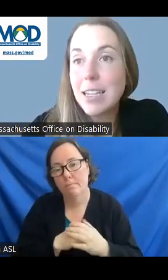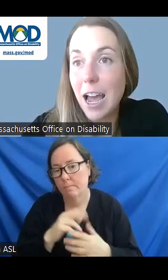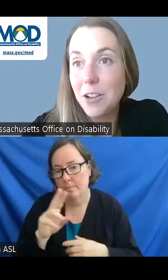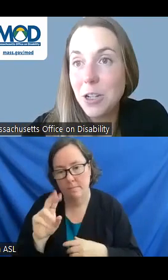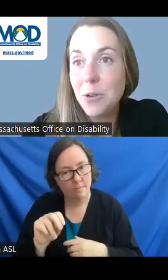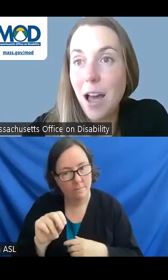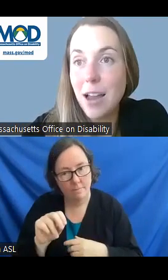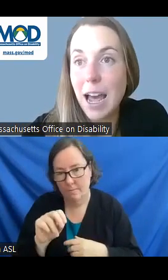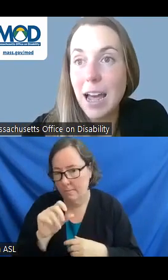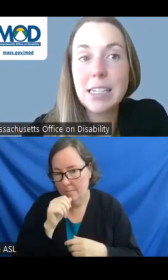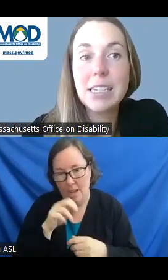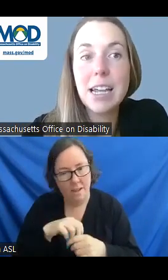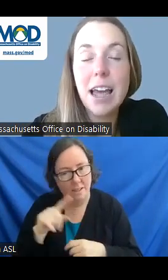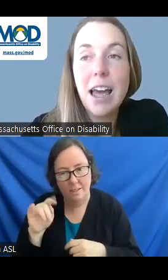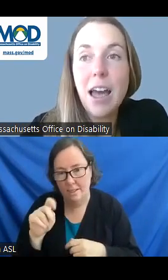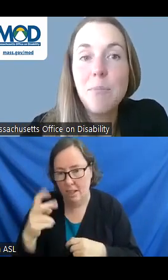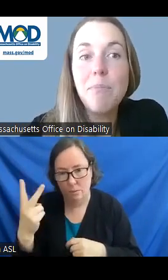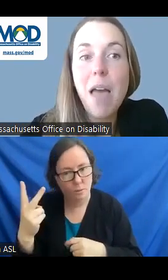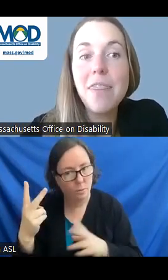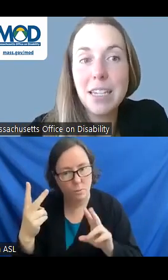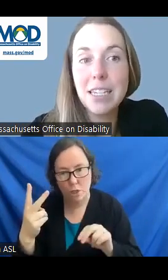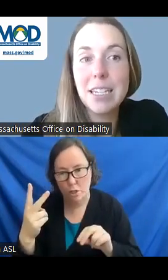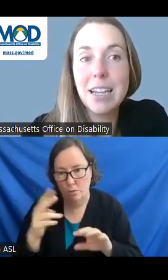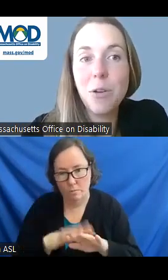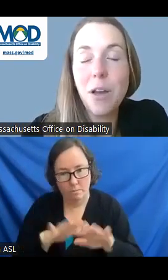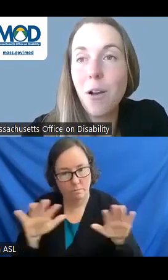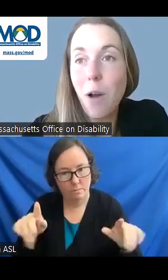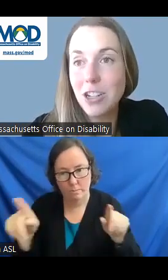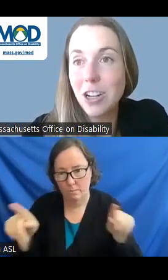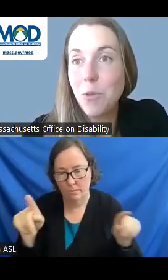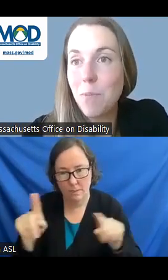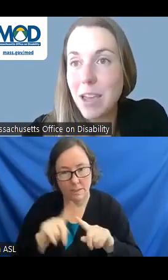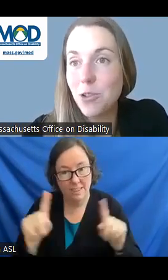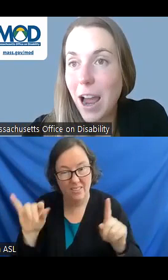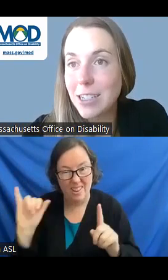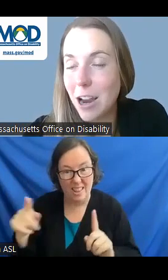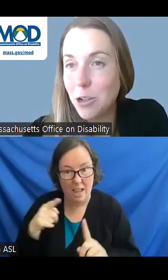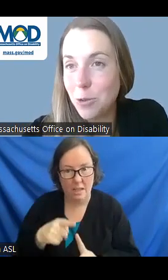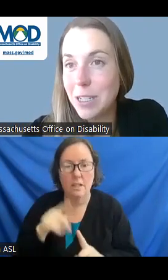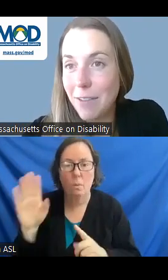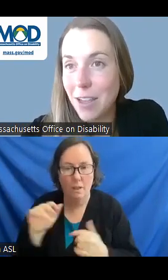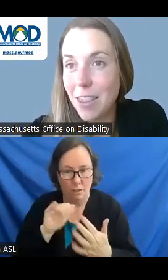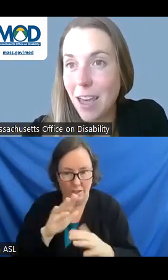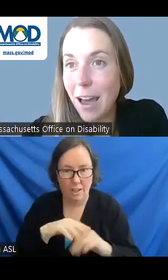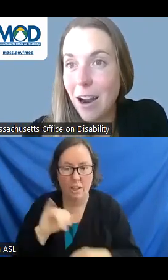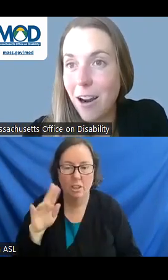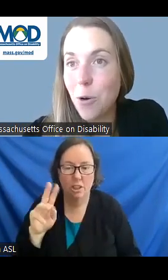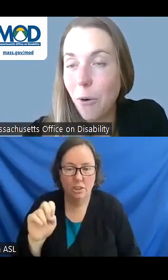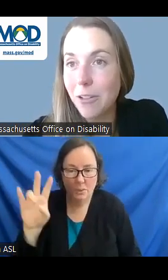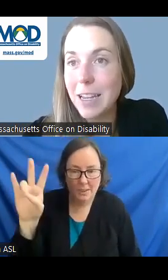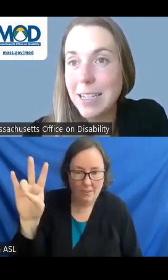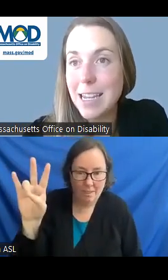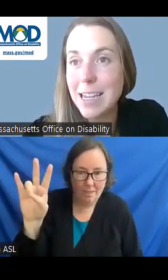Not in the Title II context. And this question will be addressed on June 7th at